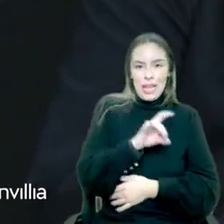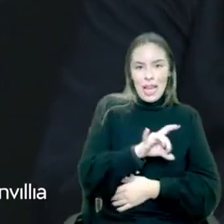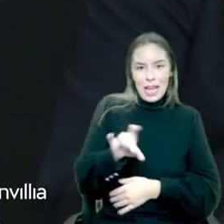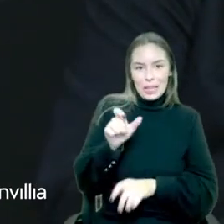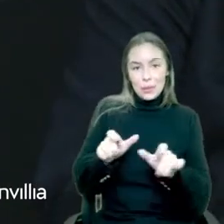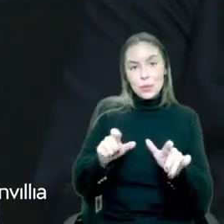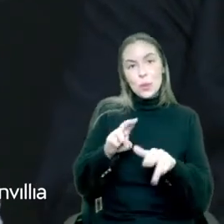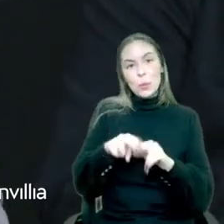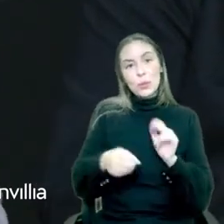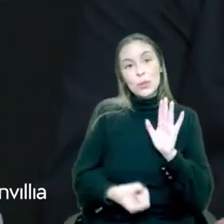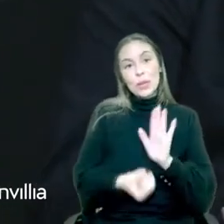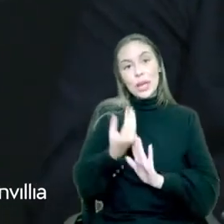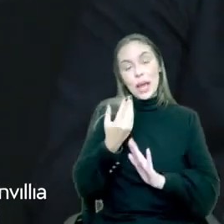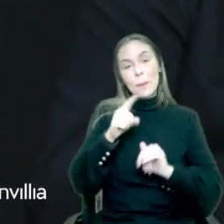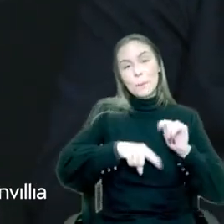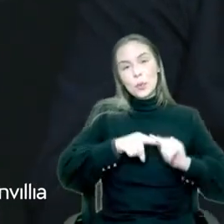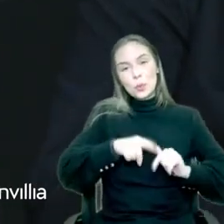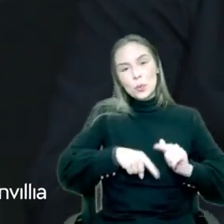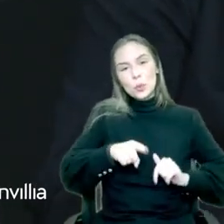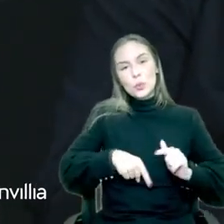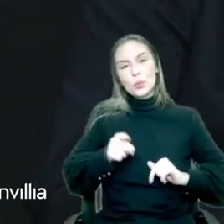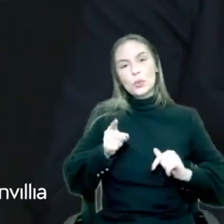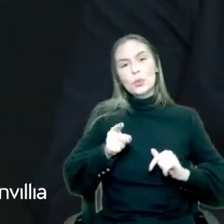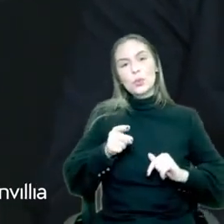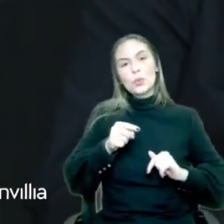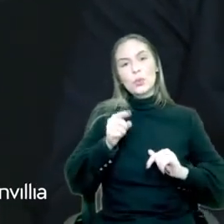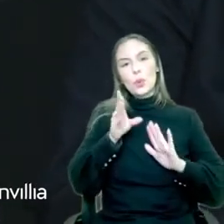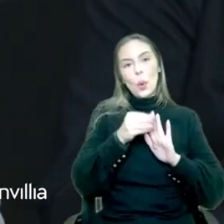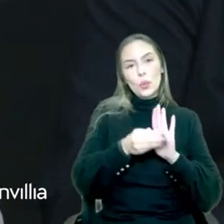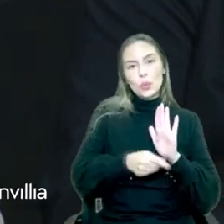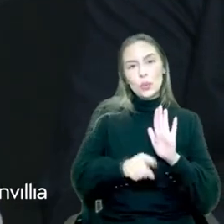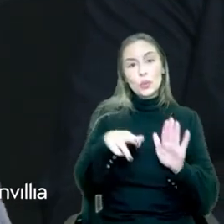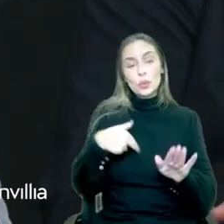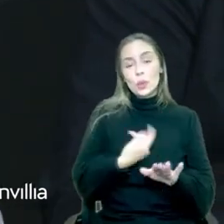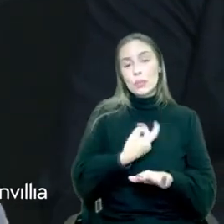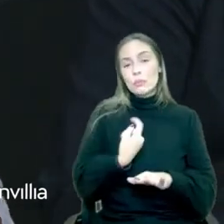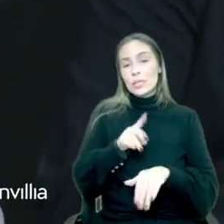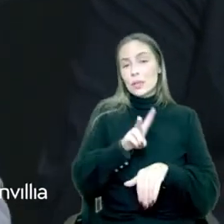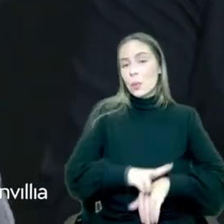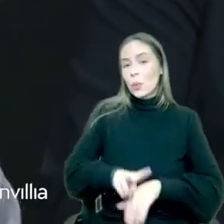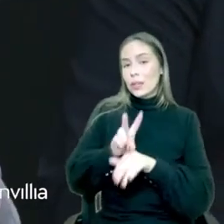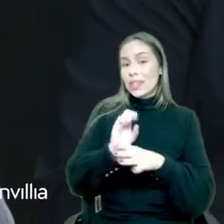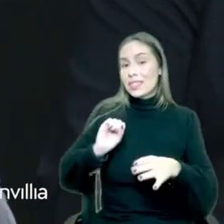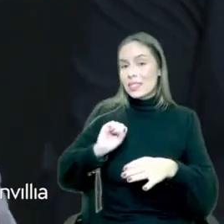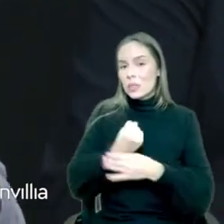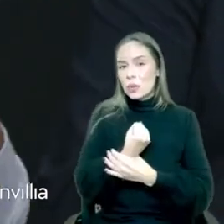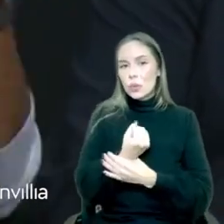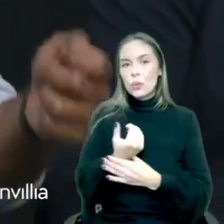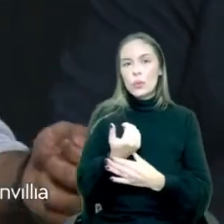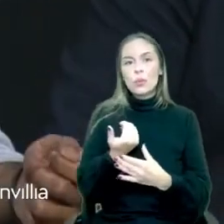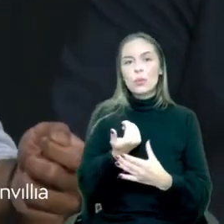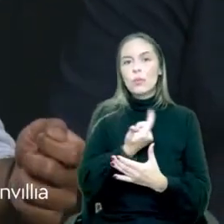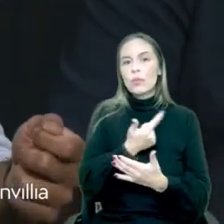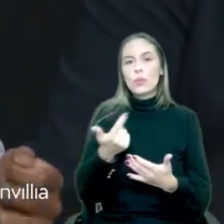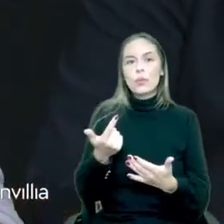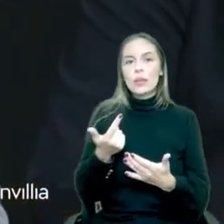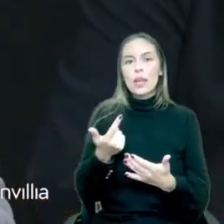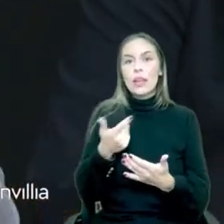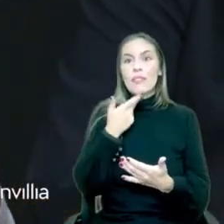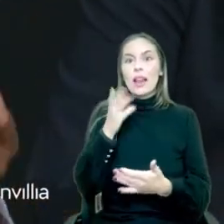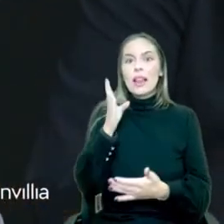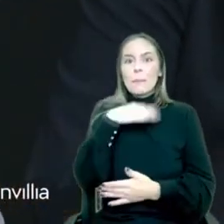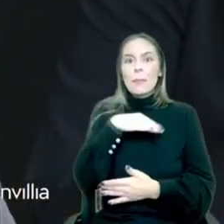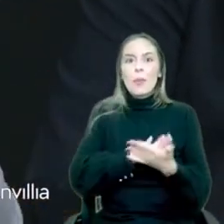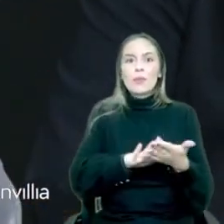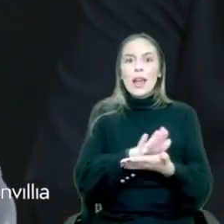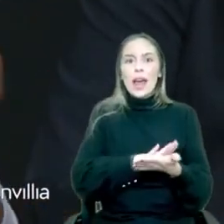product descriptions and such, we should be very careful to make sure that we do not say anything bad about the opposing team. If